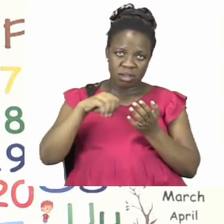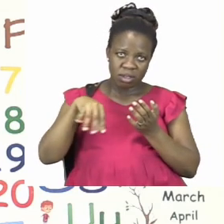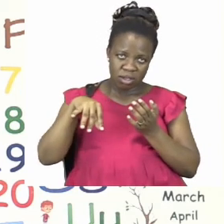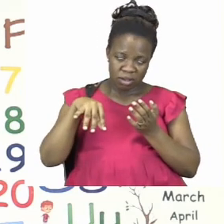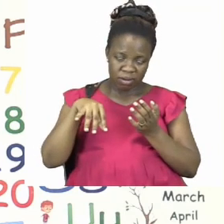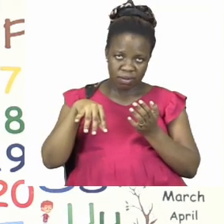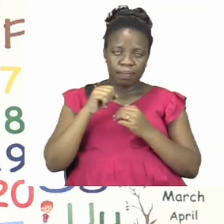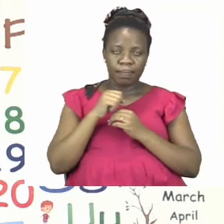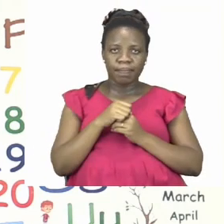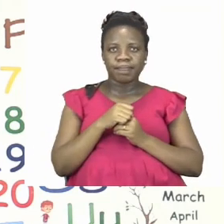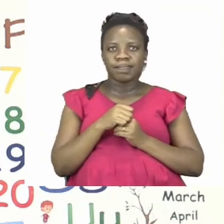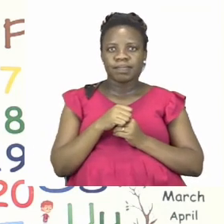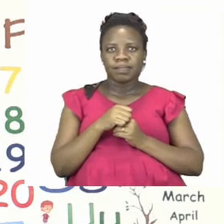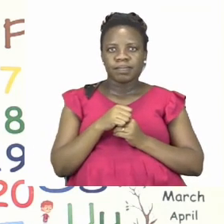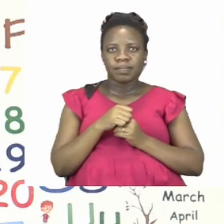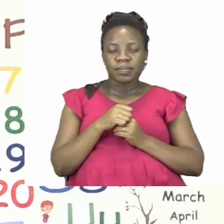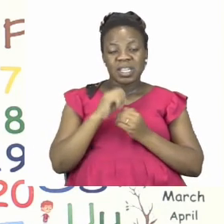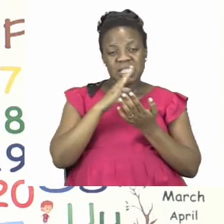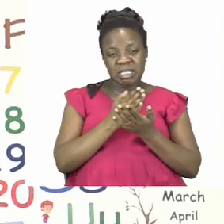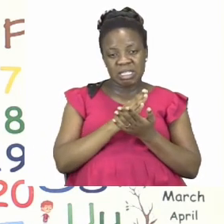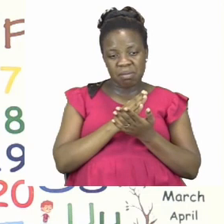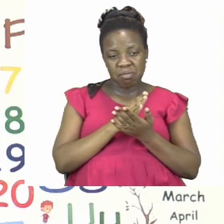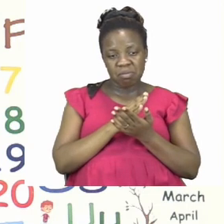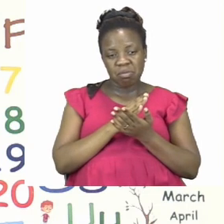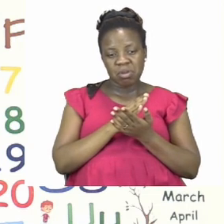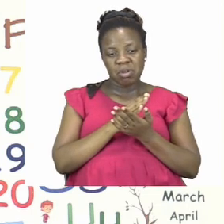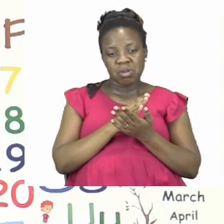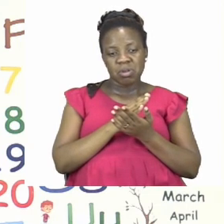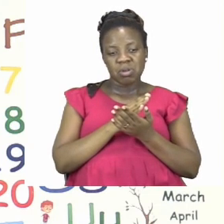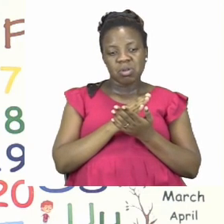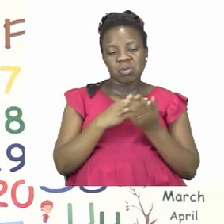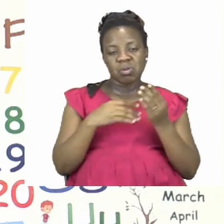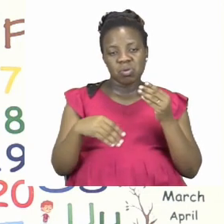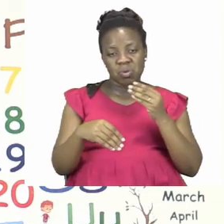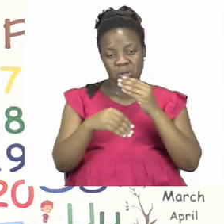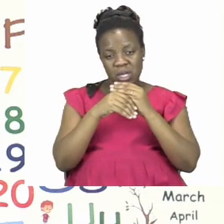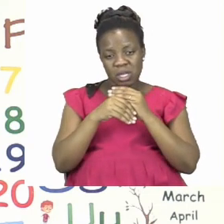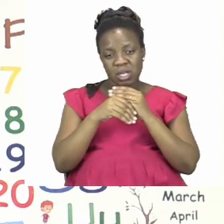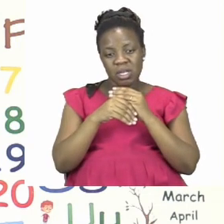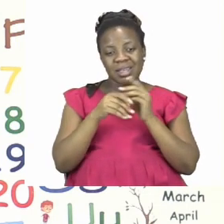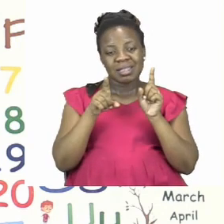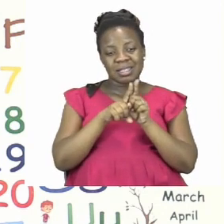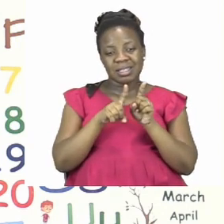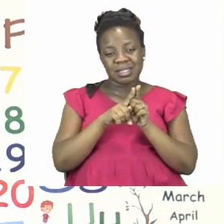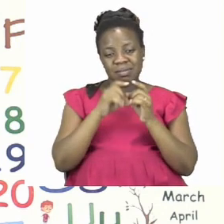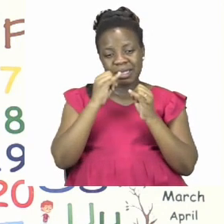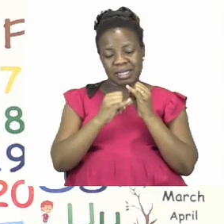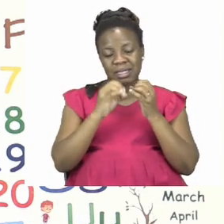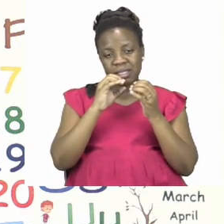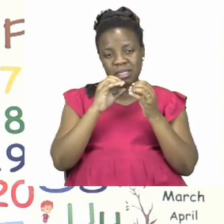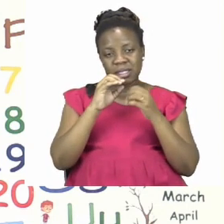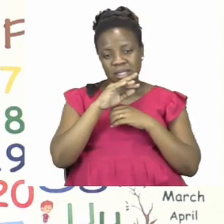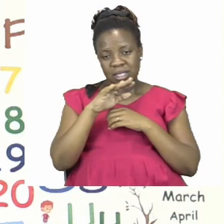that comes up as a long vowel sound, you need to double the last letter. And then if